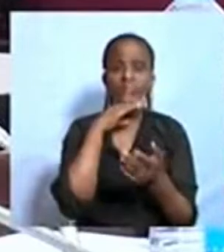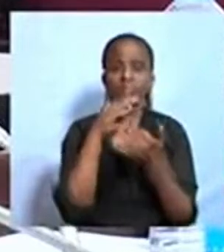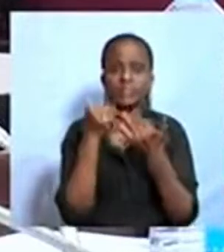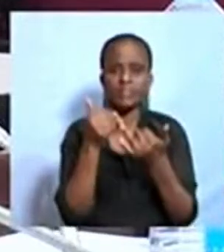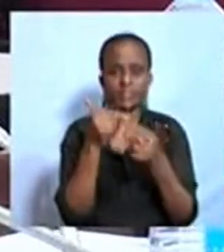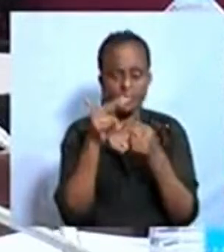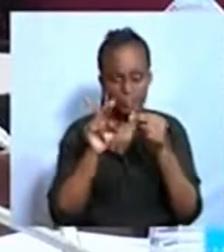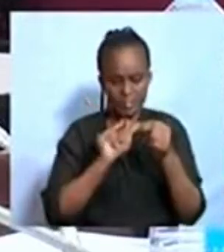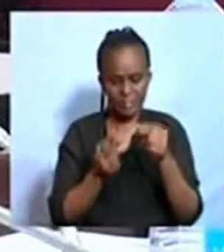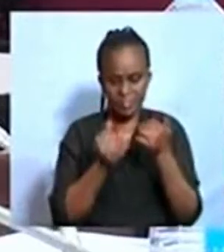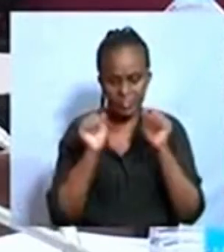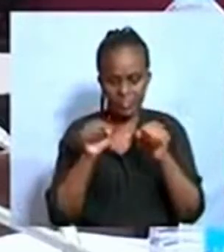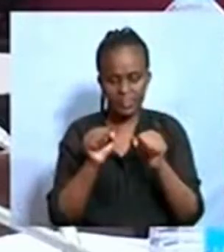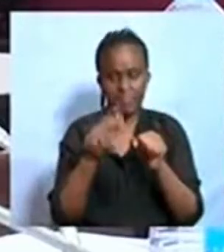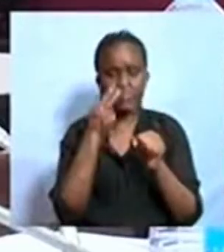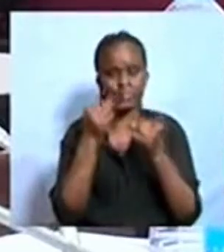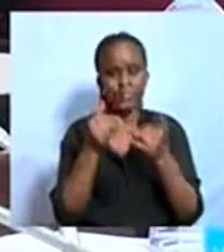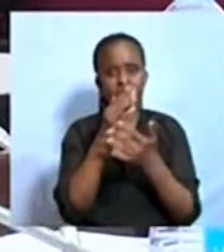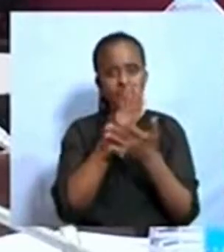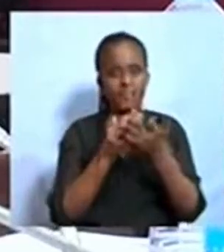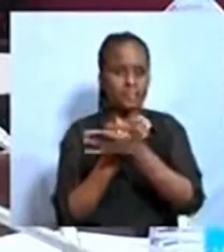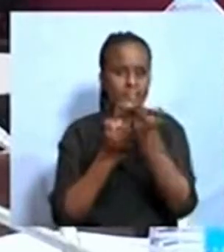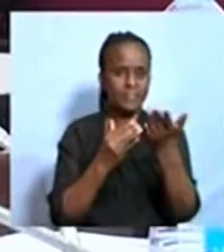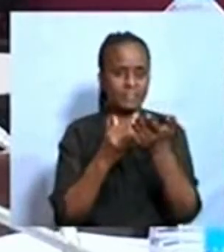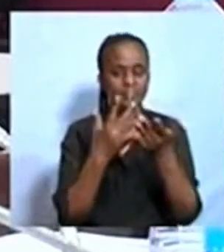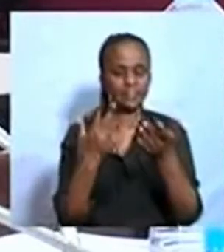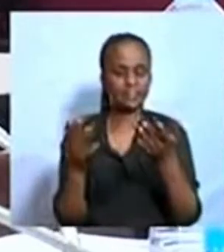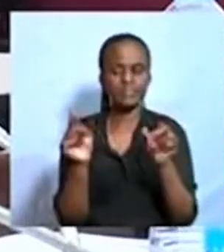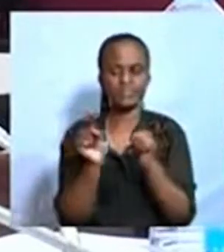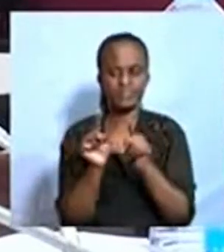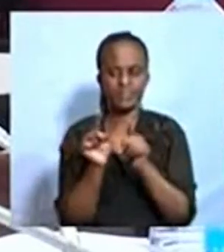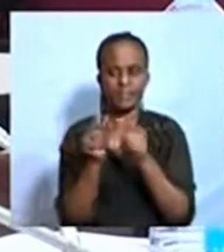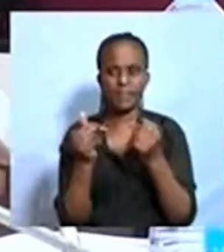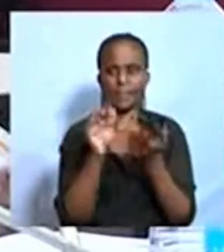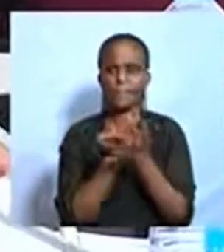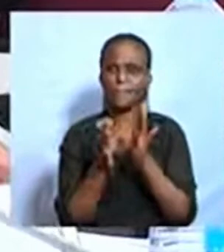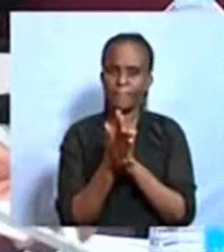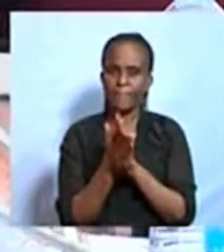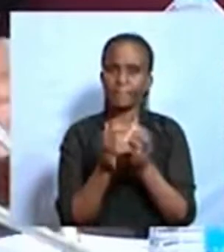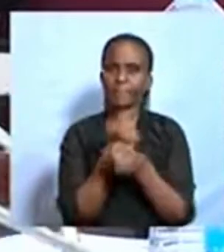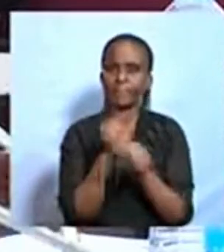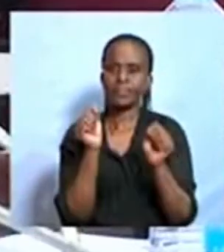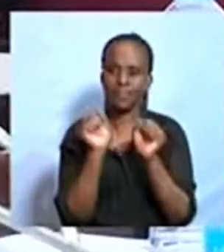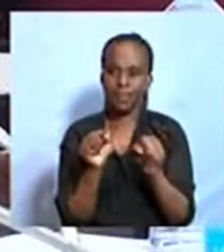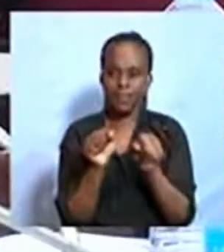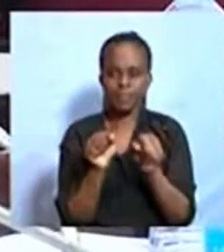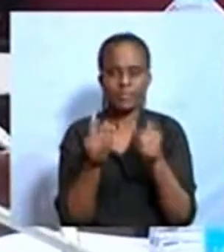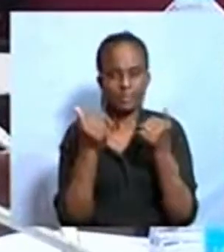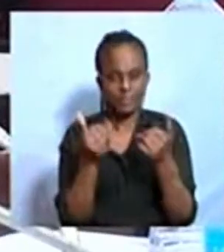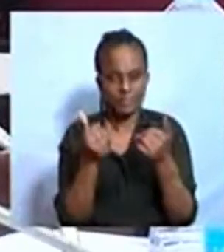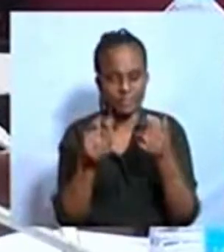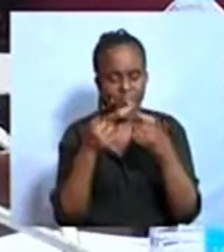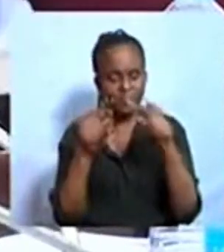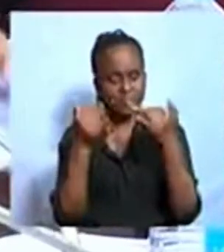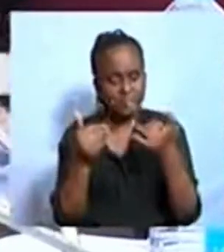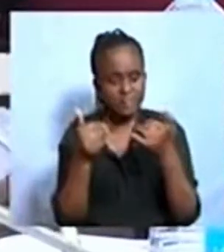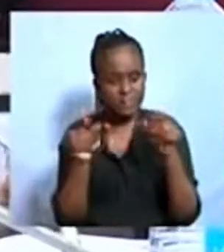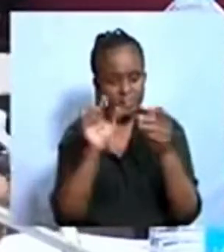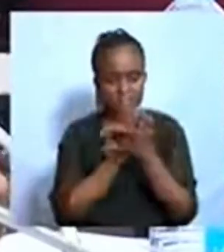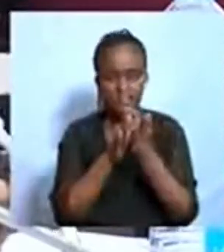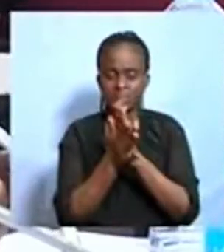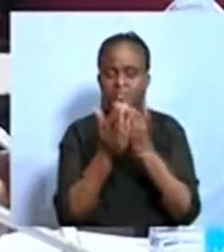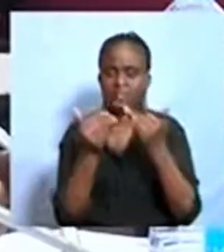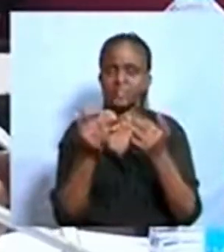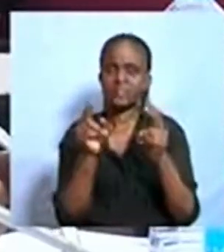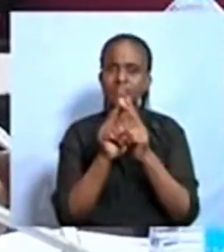then we should be able to see some of these things being resolved. And as it is now, it really becomes